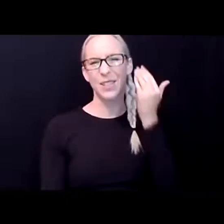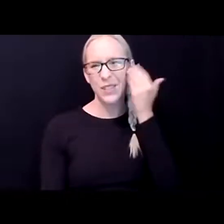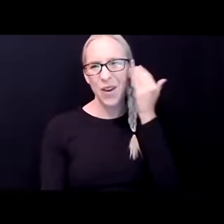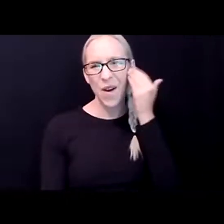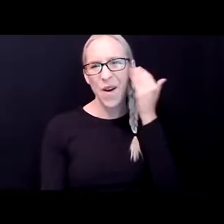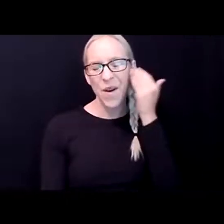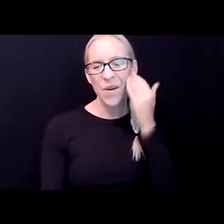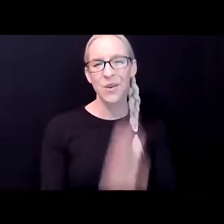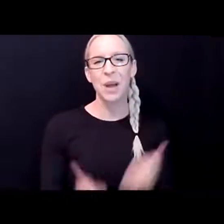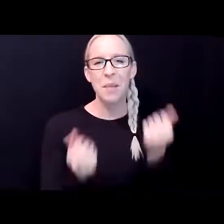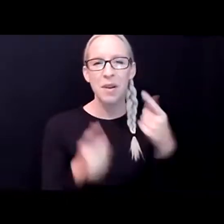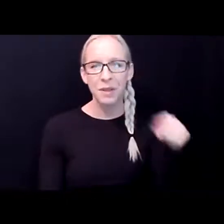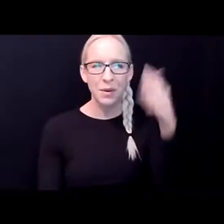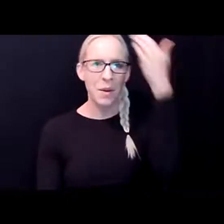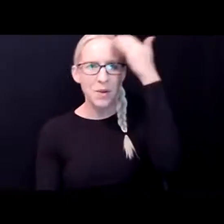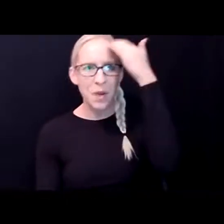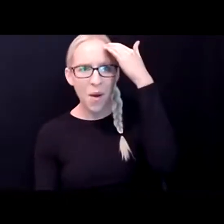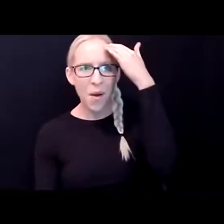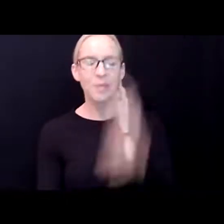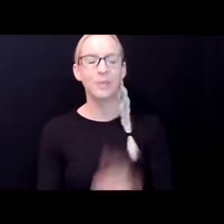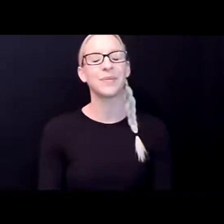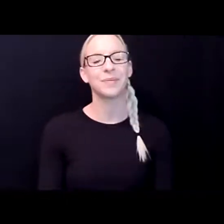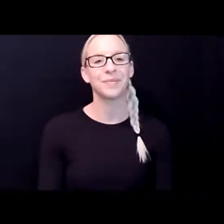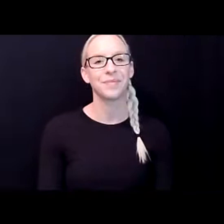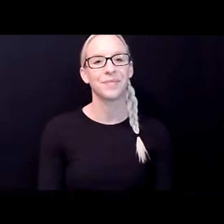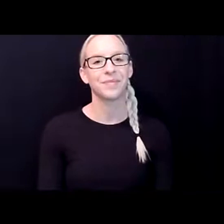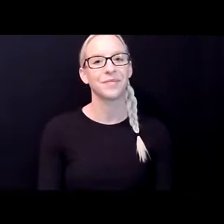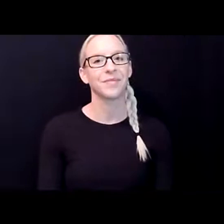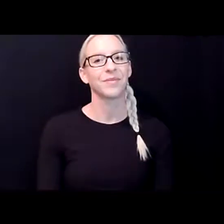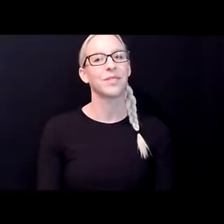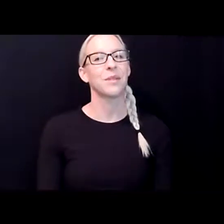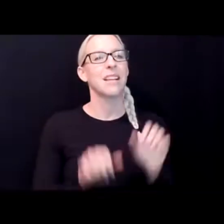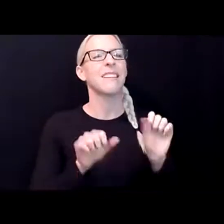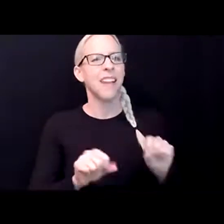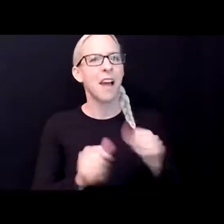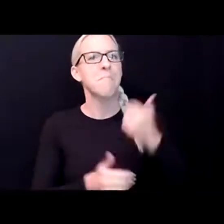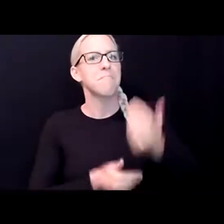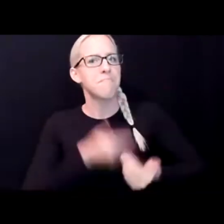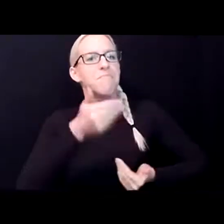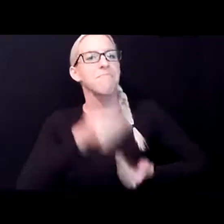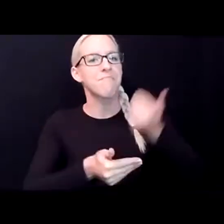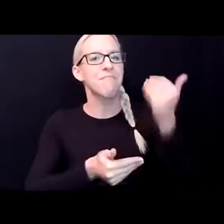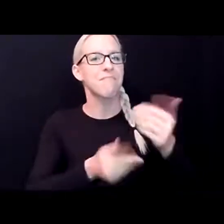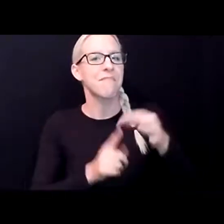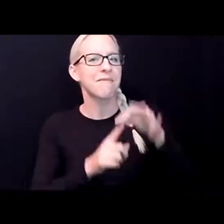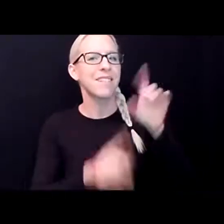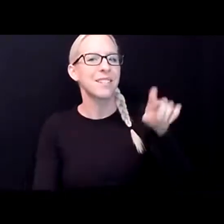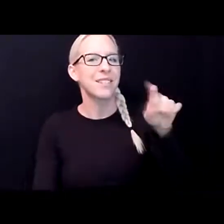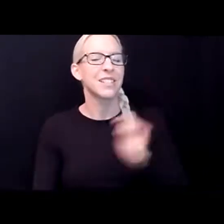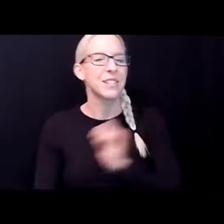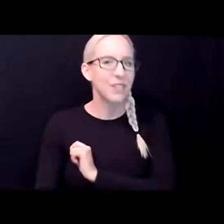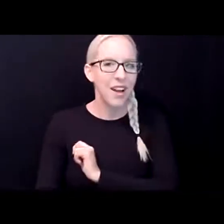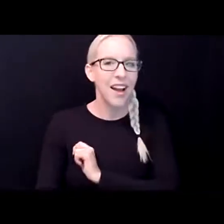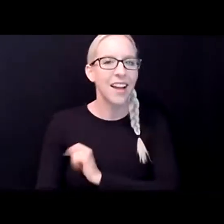where we're at and be able to walk through special needs trust and give everybody